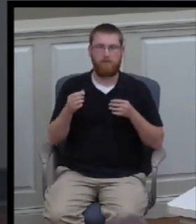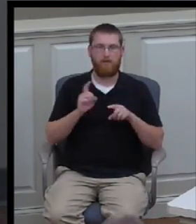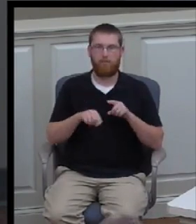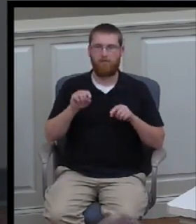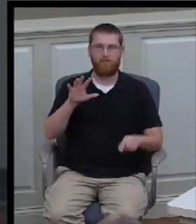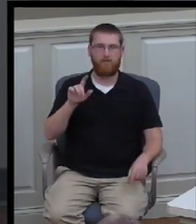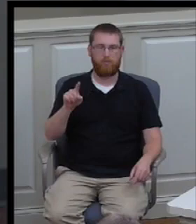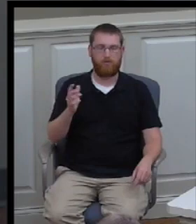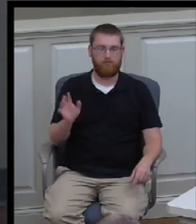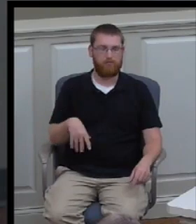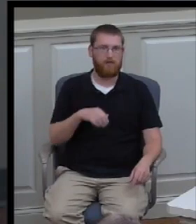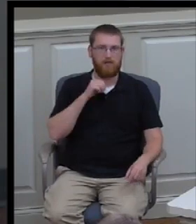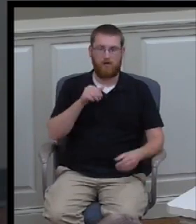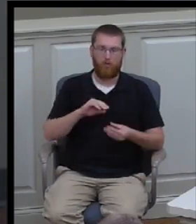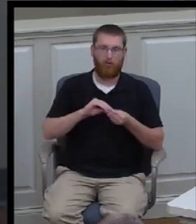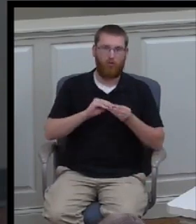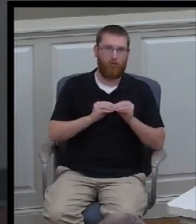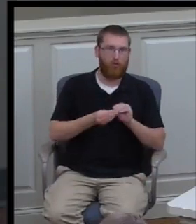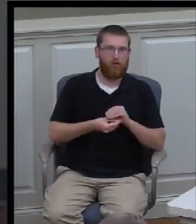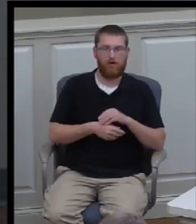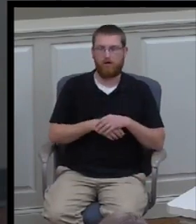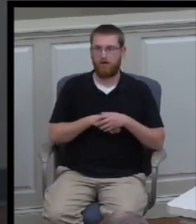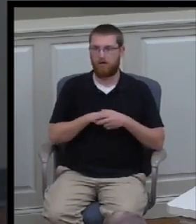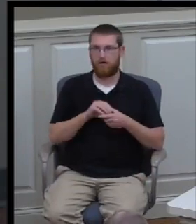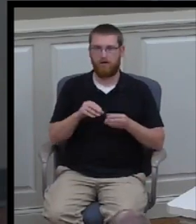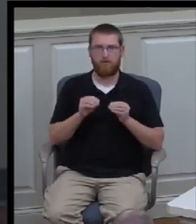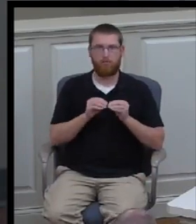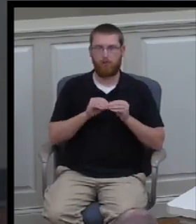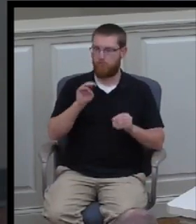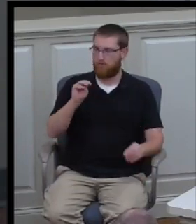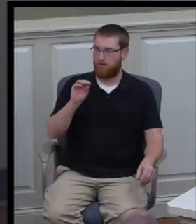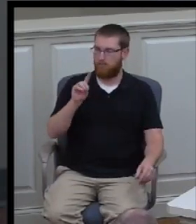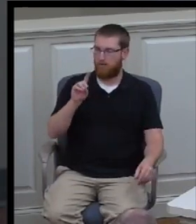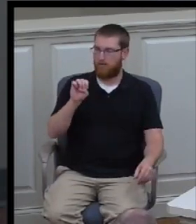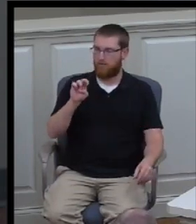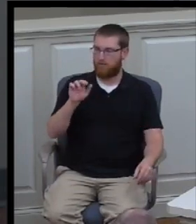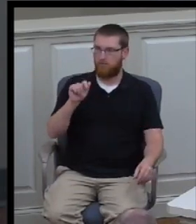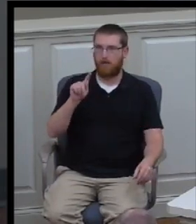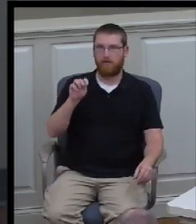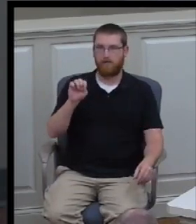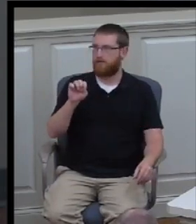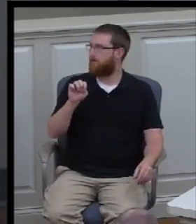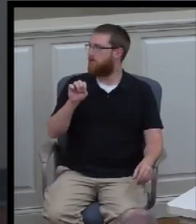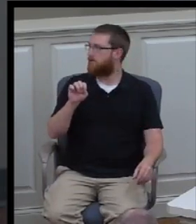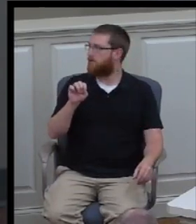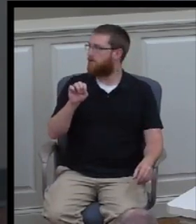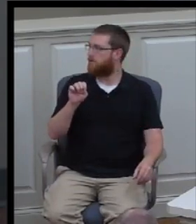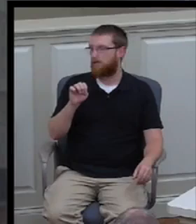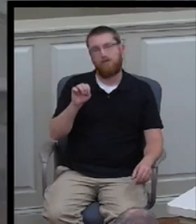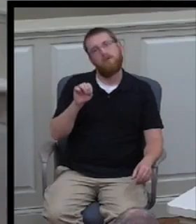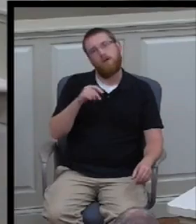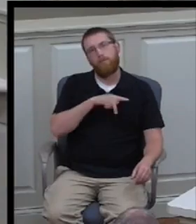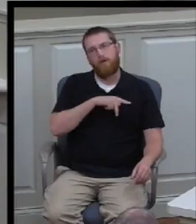51's not a very dense subdivision. Again, it falls in that moderate density category. It's even below the 16 units. But if I understood you